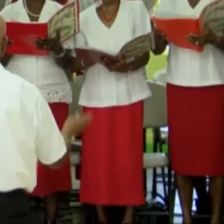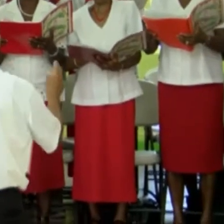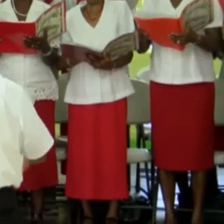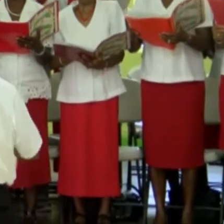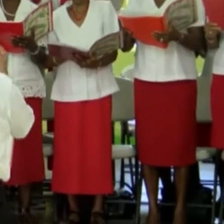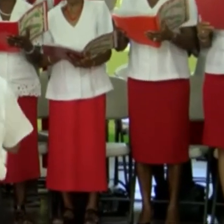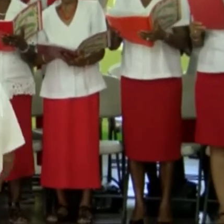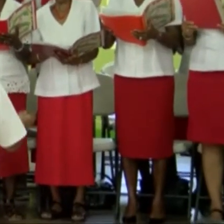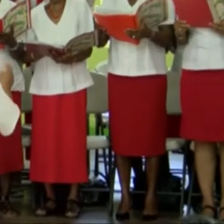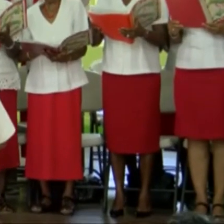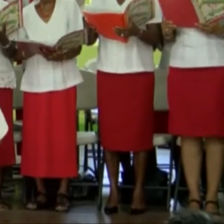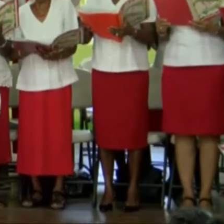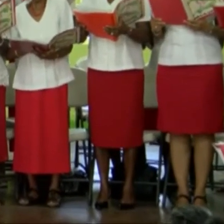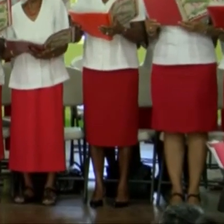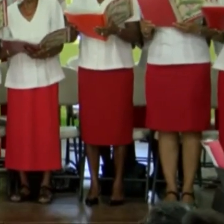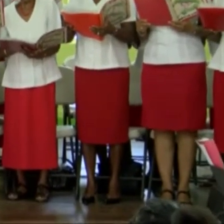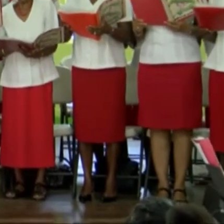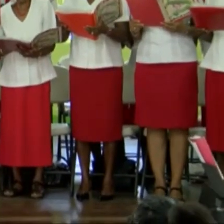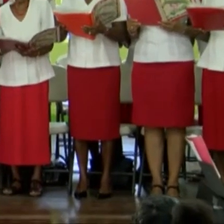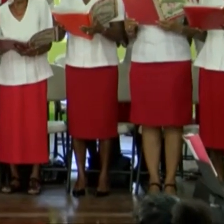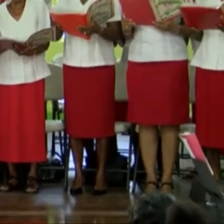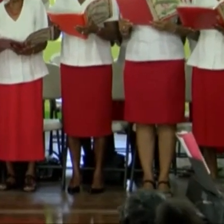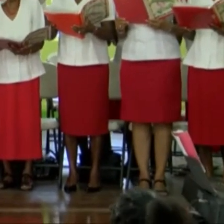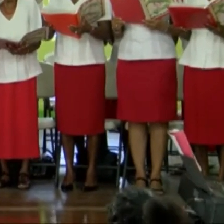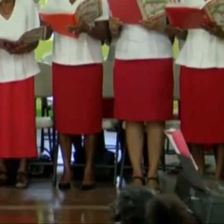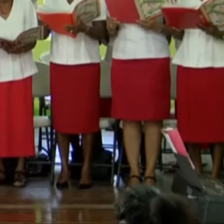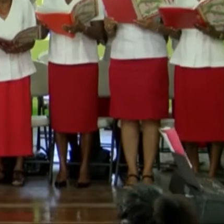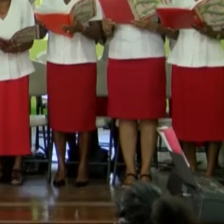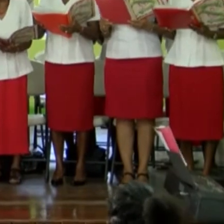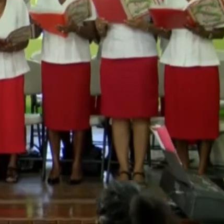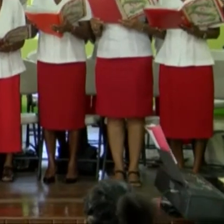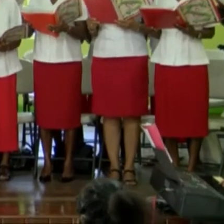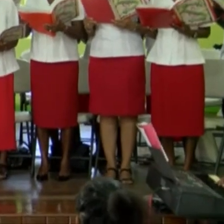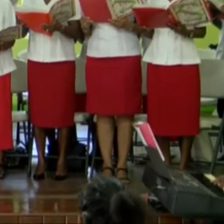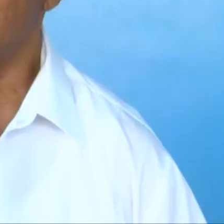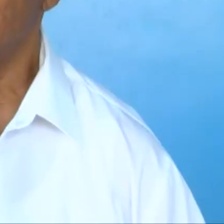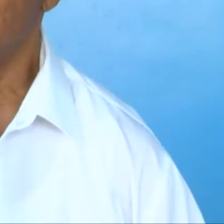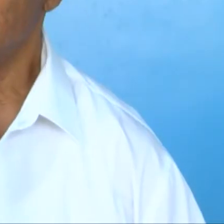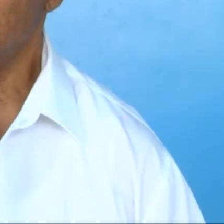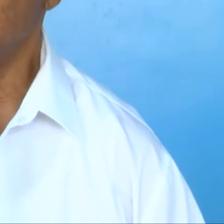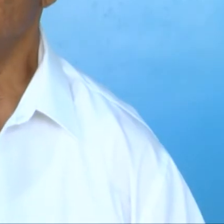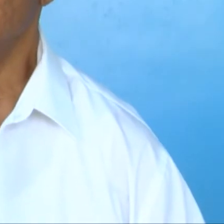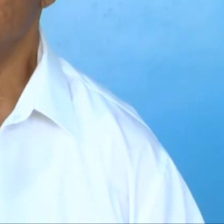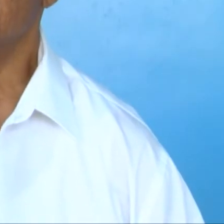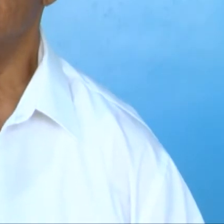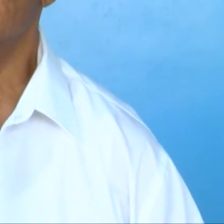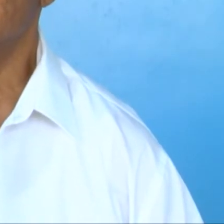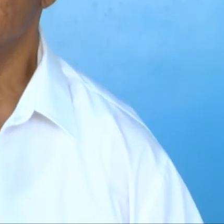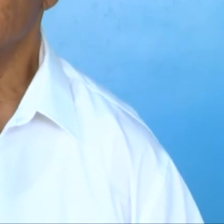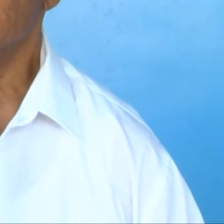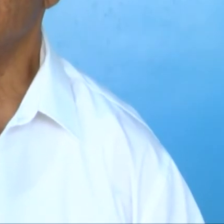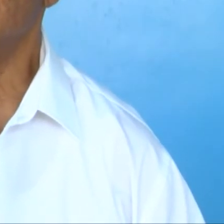are residents of the very hospitals, and we find that they receive it very well indeed. And we